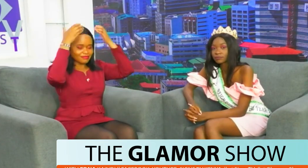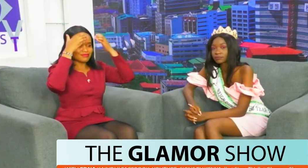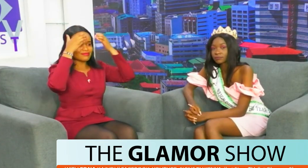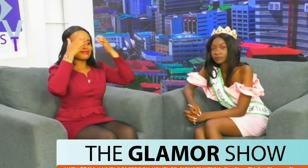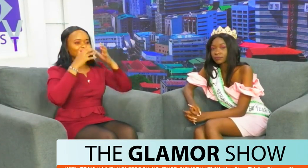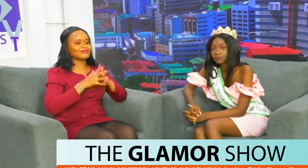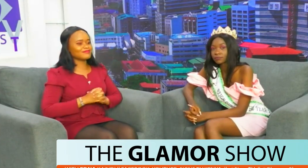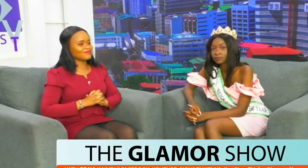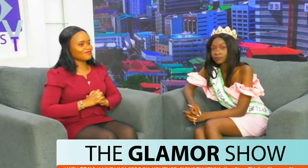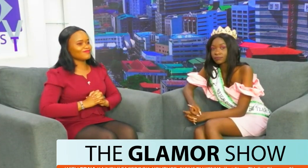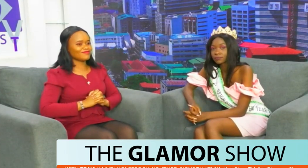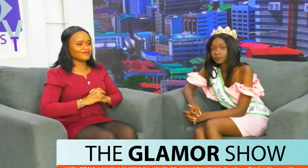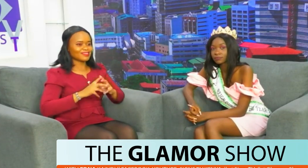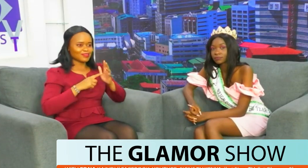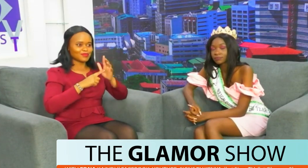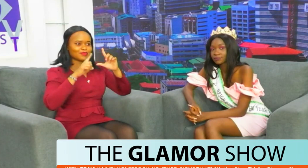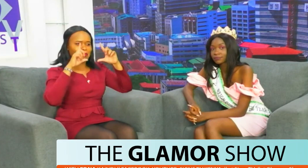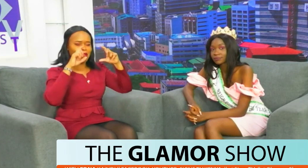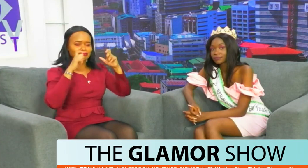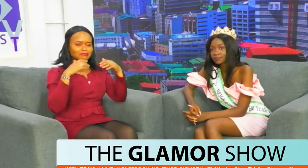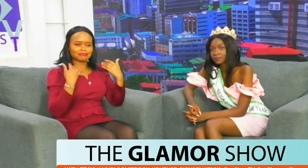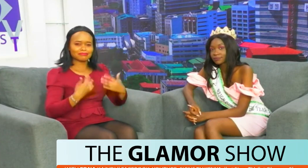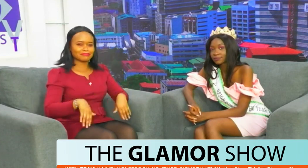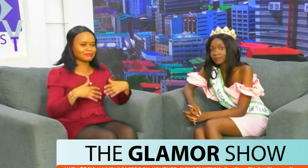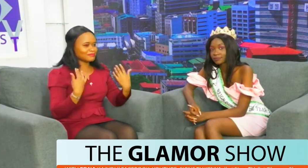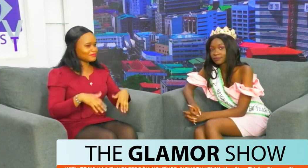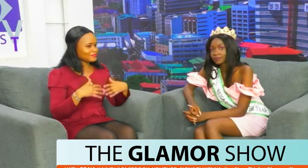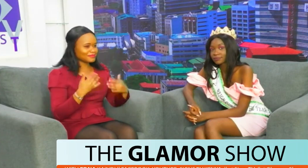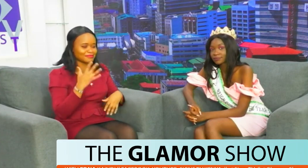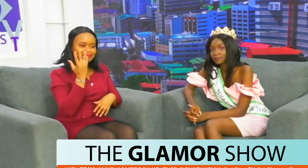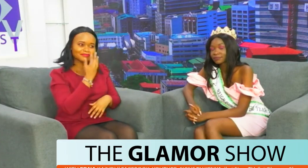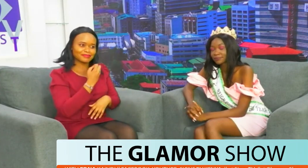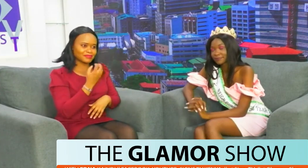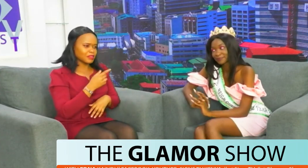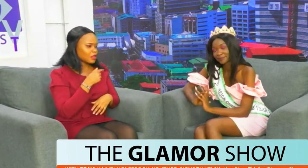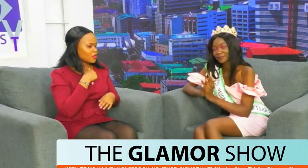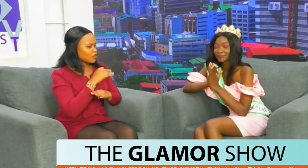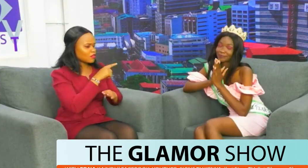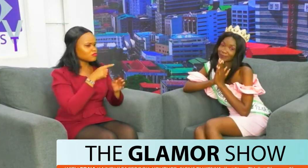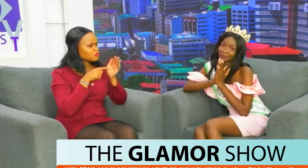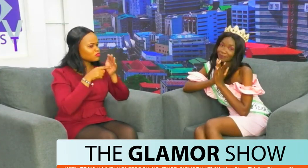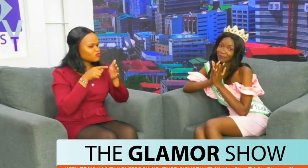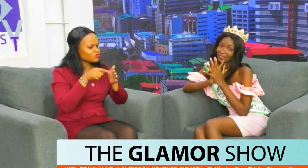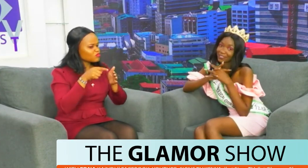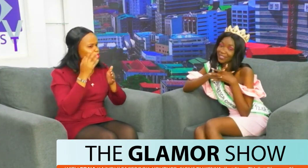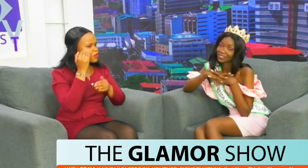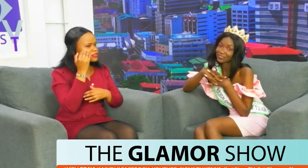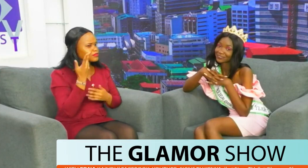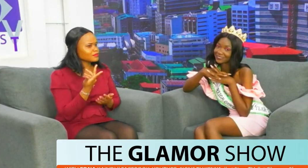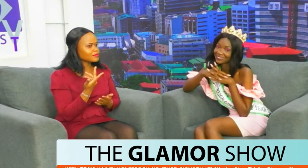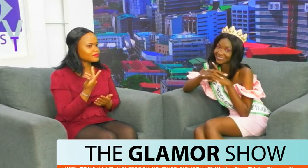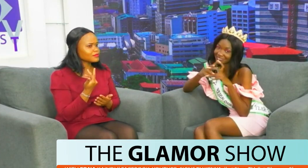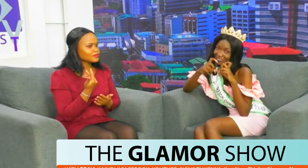suits, your trouser, the crown, the picture was really spectacular. That was very beautiful. Thank